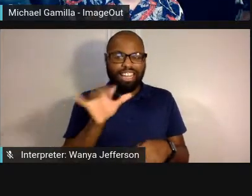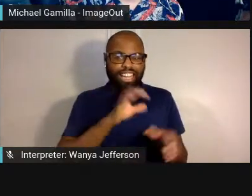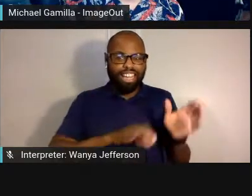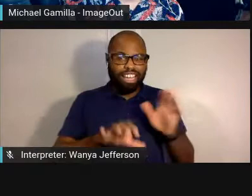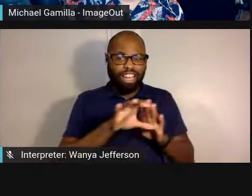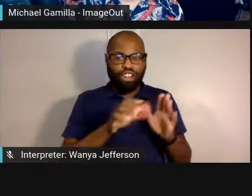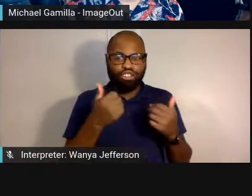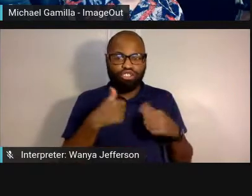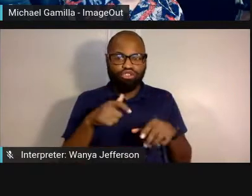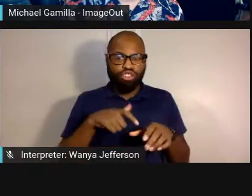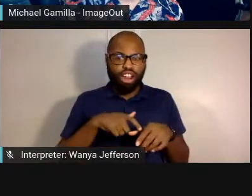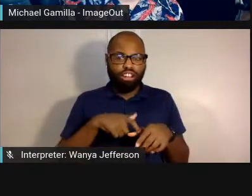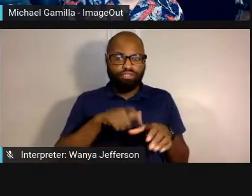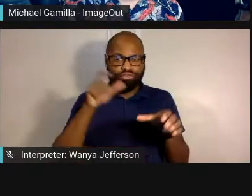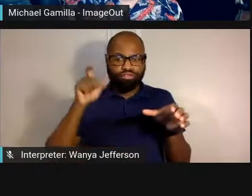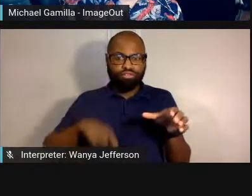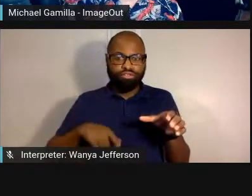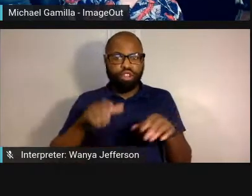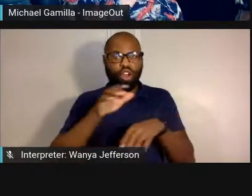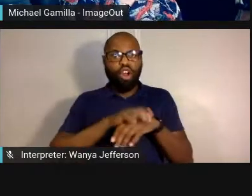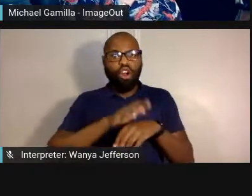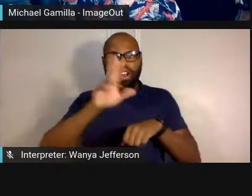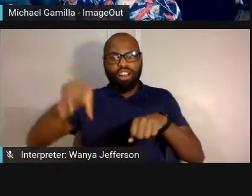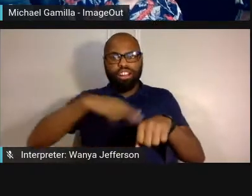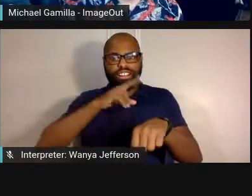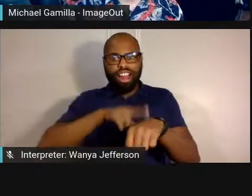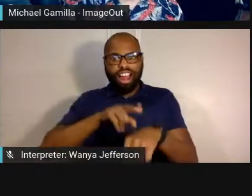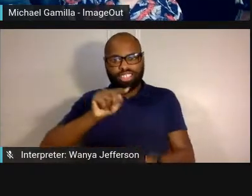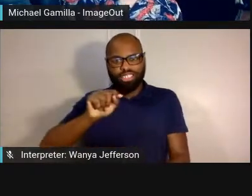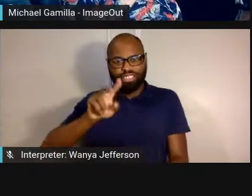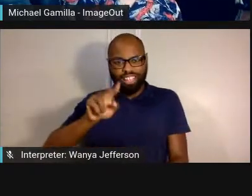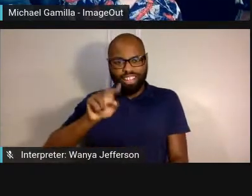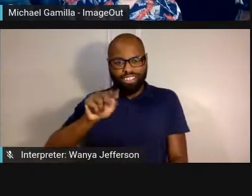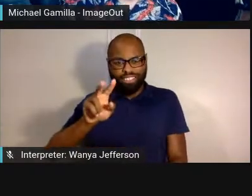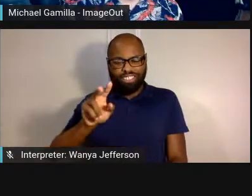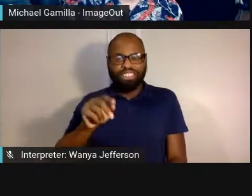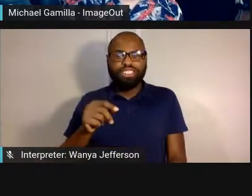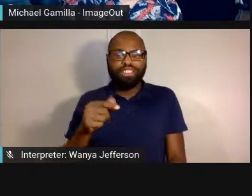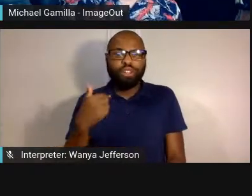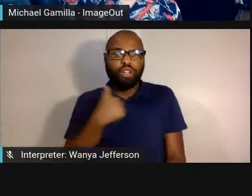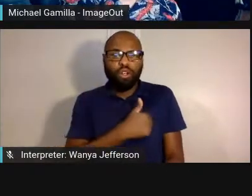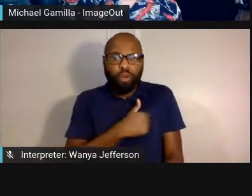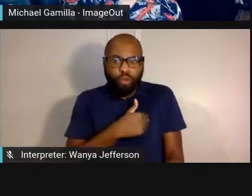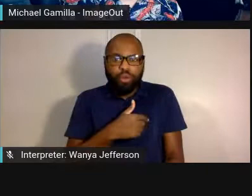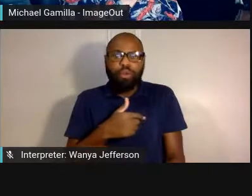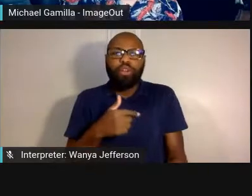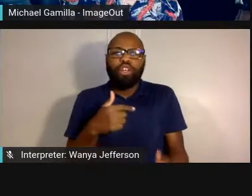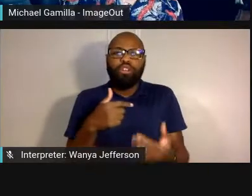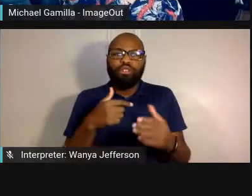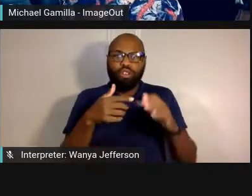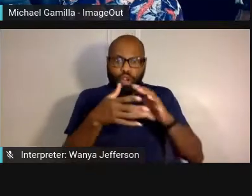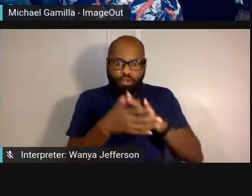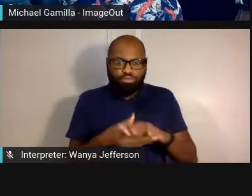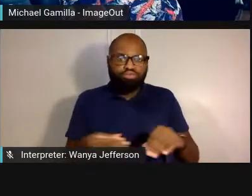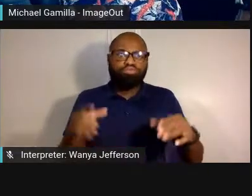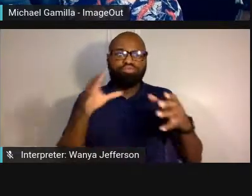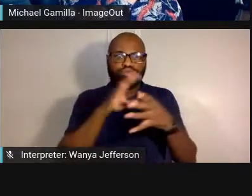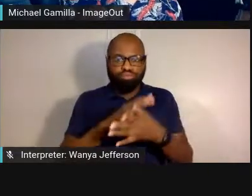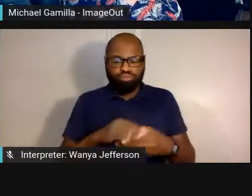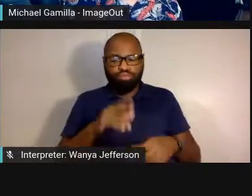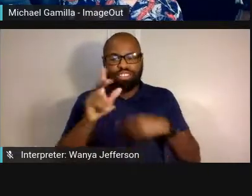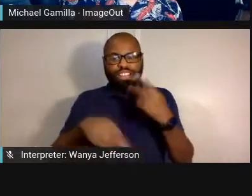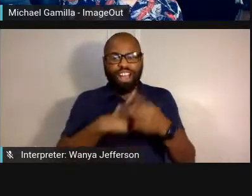the closet in national television. So we are keeping, like, telling this kind of stories for all the